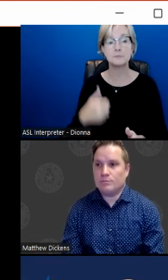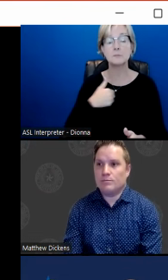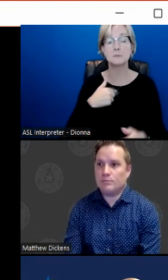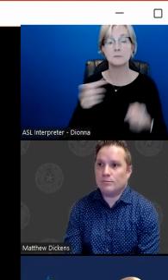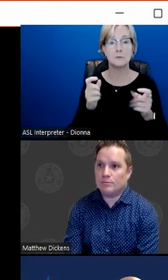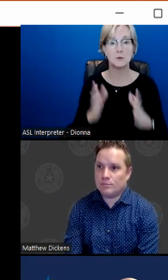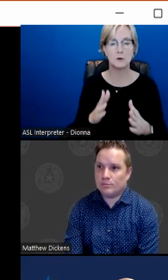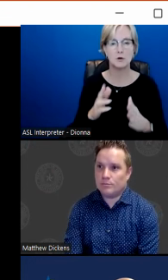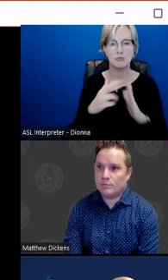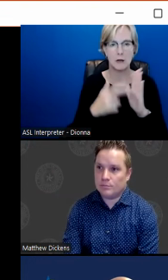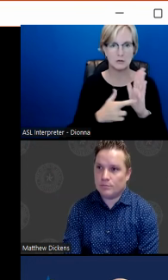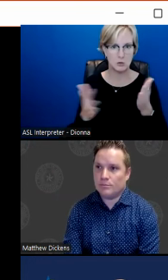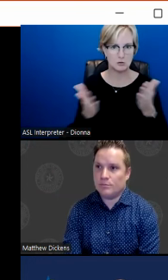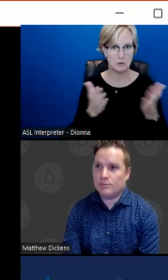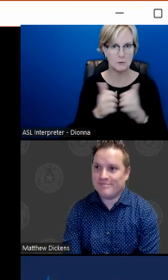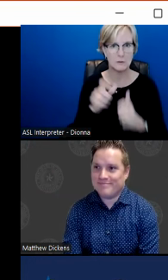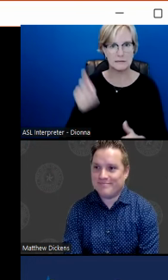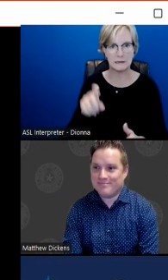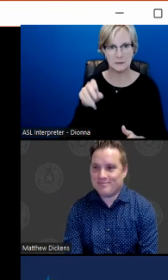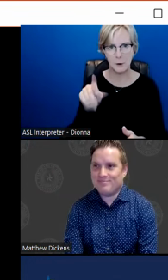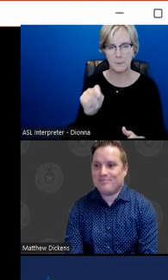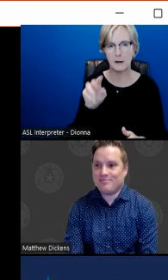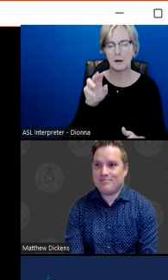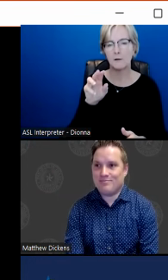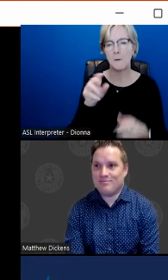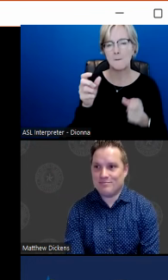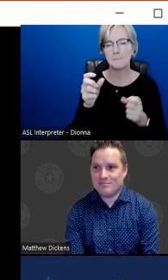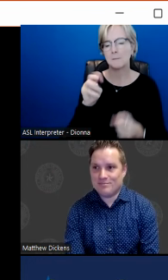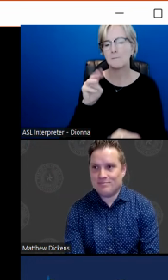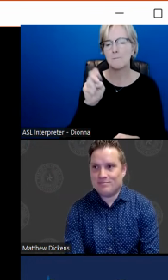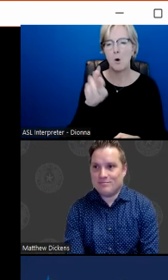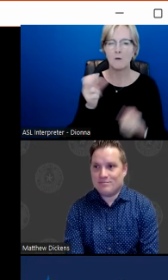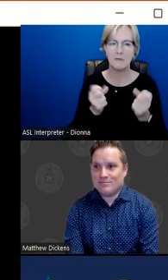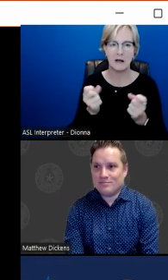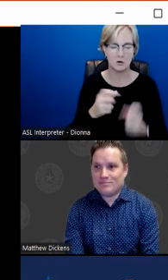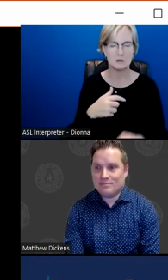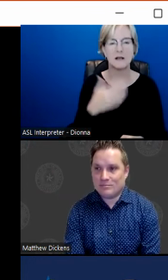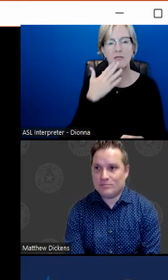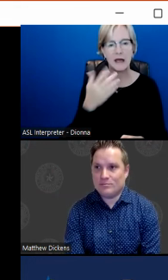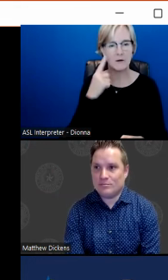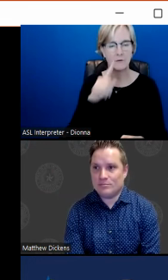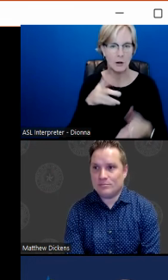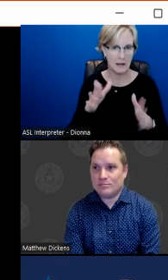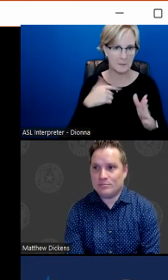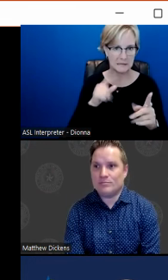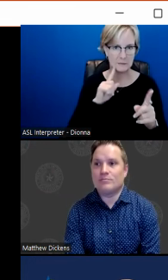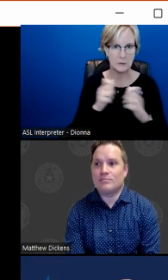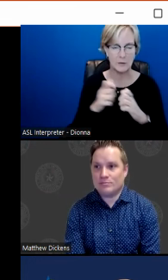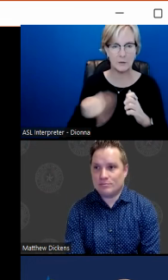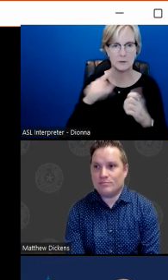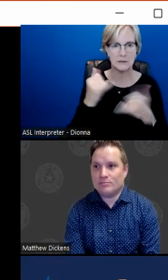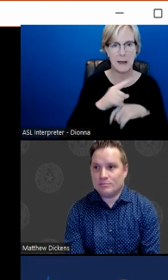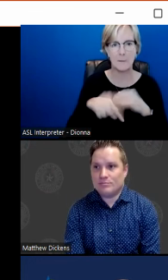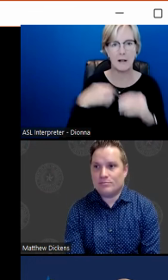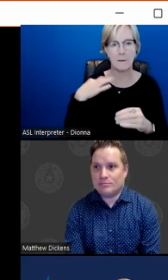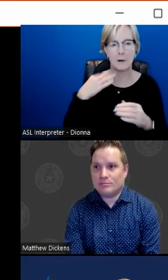Director of Registration Services with the Texas Department of Motor Vehicles. Thank you for allowing me to speak with y'all today regarding the application process